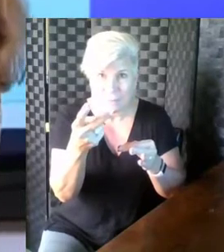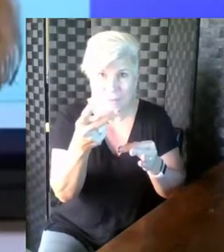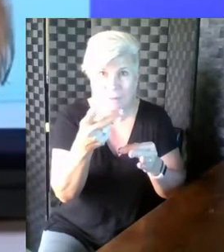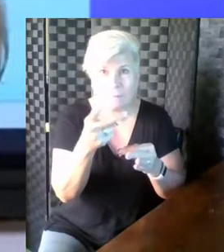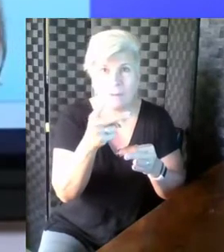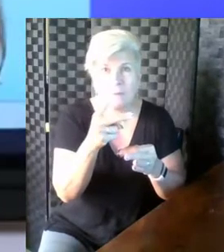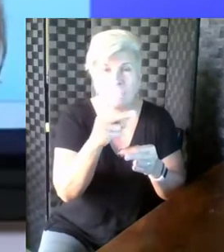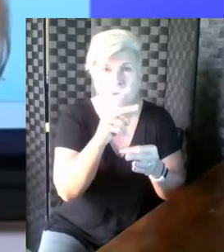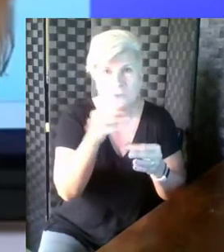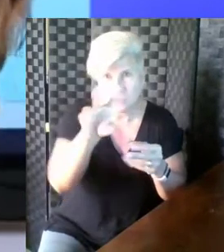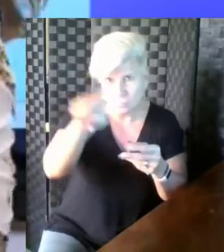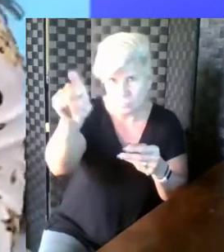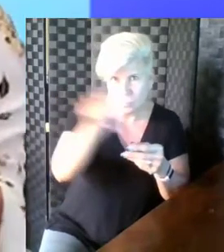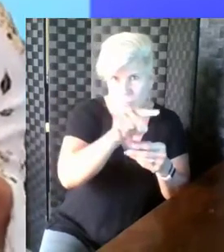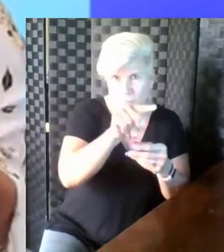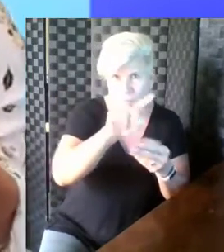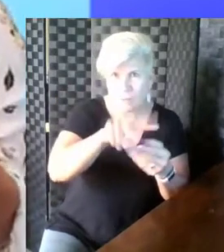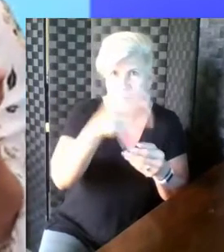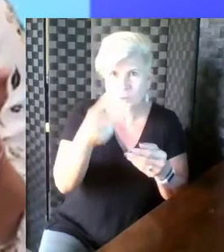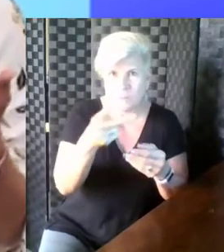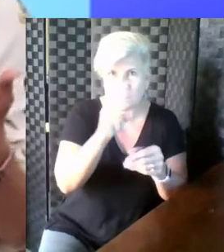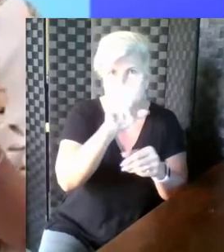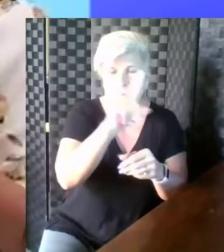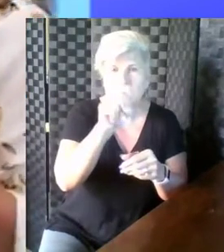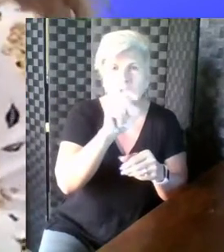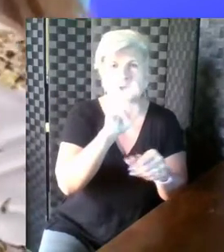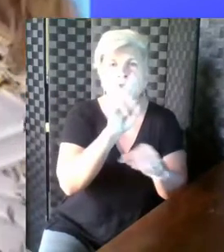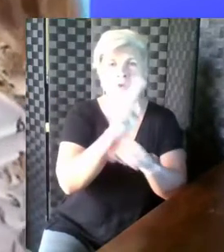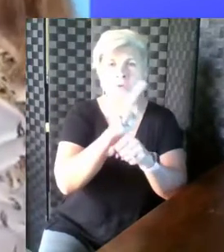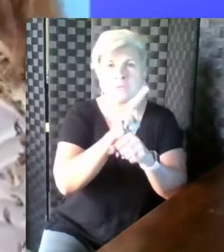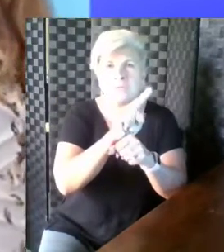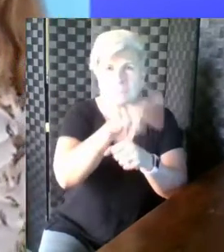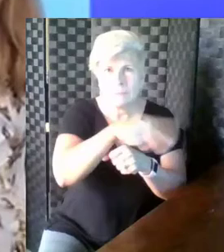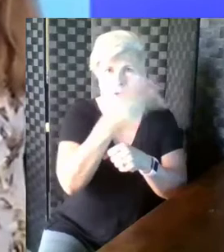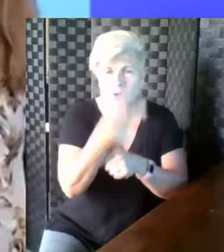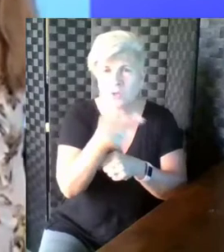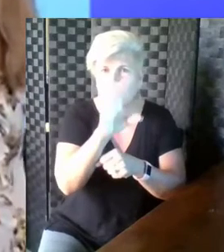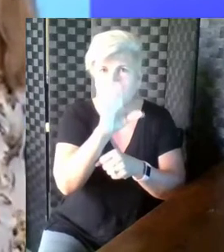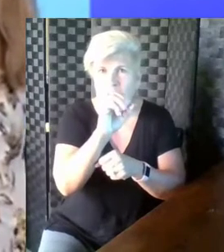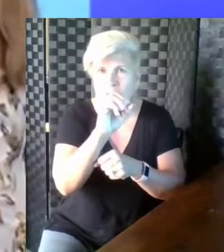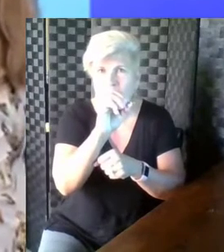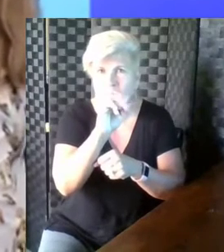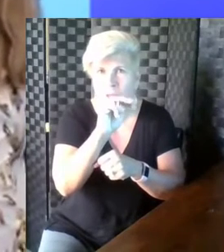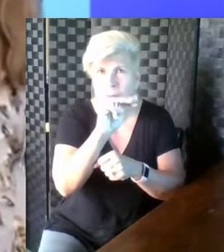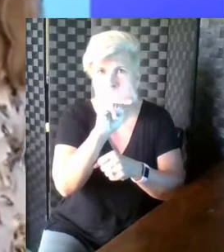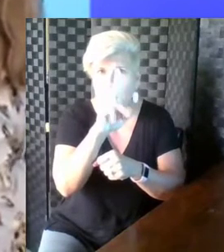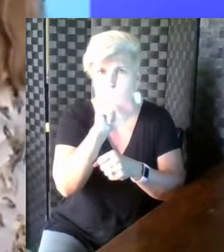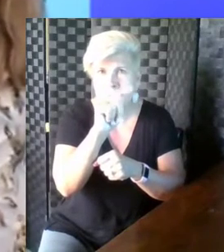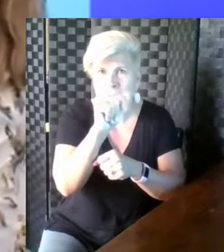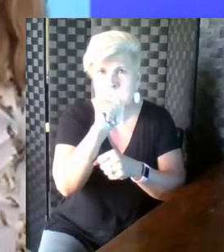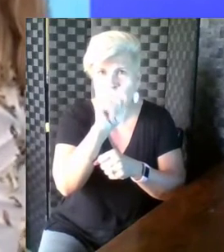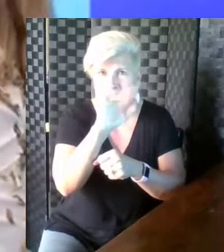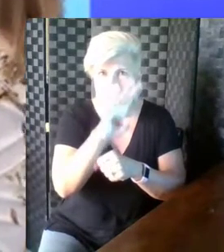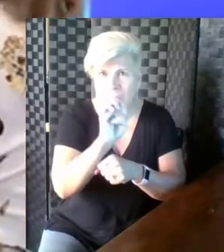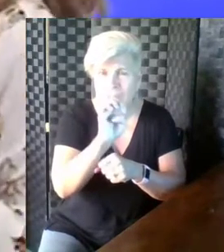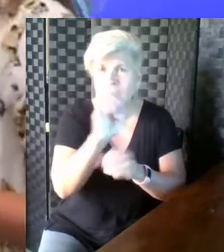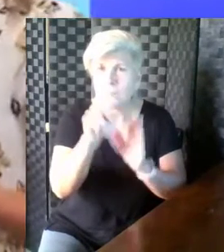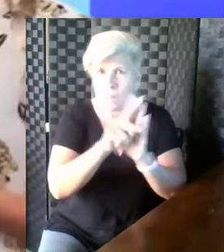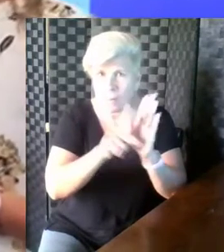take my question mark and I'm going to put it first. This is using that commutative property. And I'm going to move it to the front and